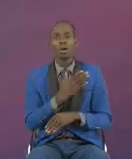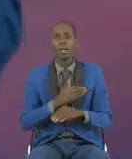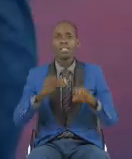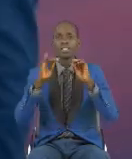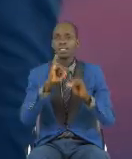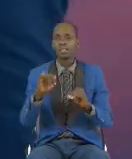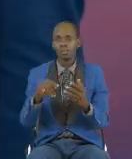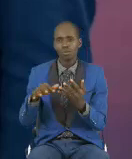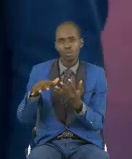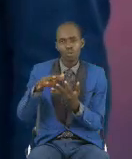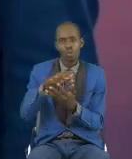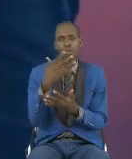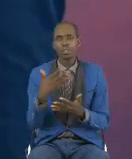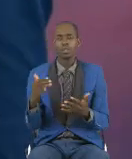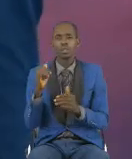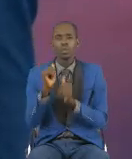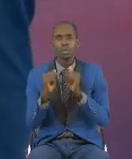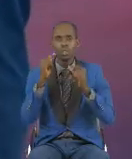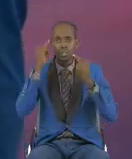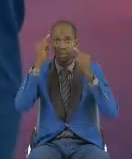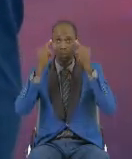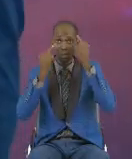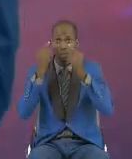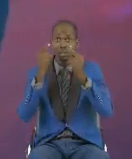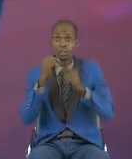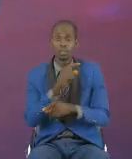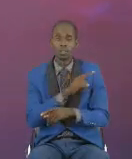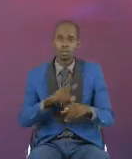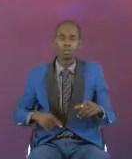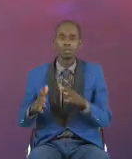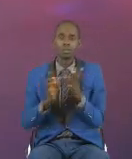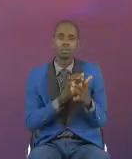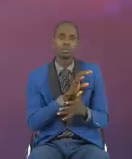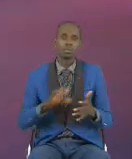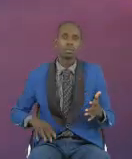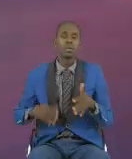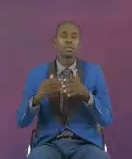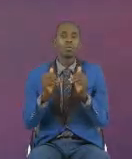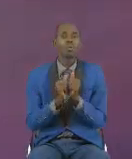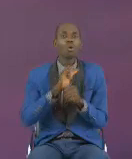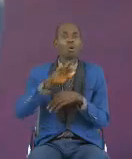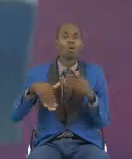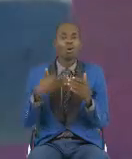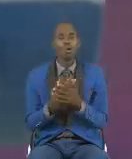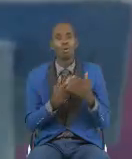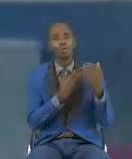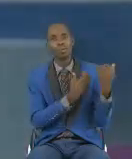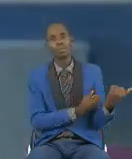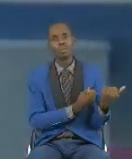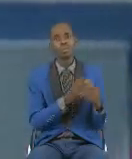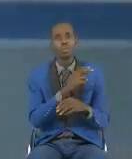which concern the Lord Jesus Christ with all confidence, no